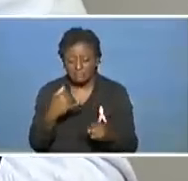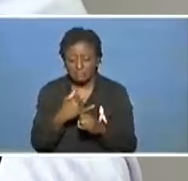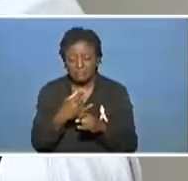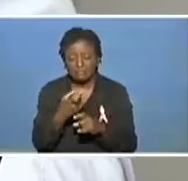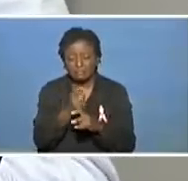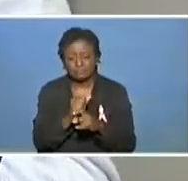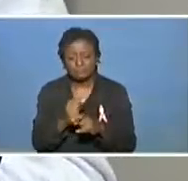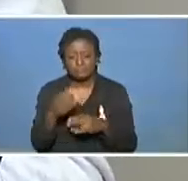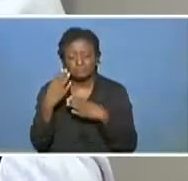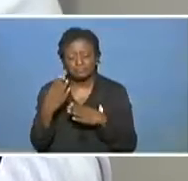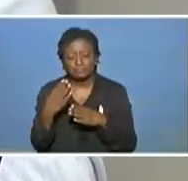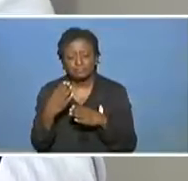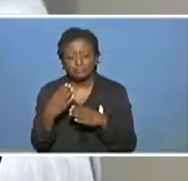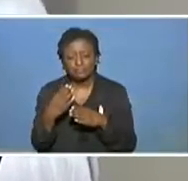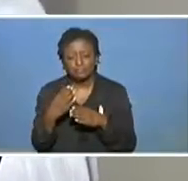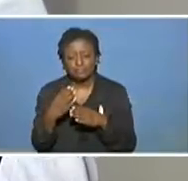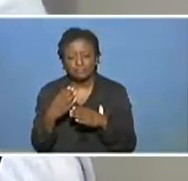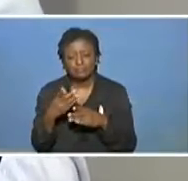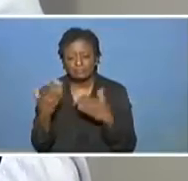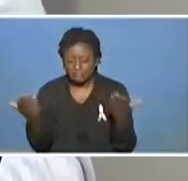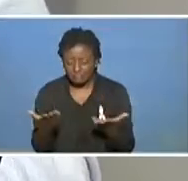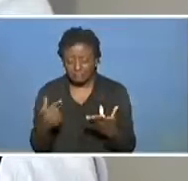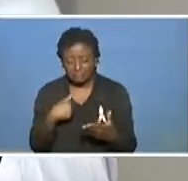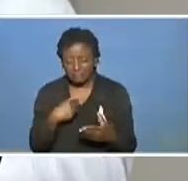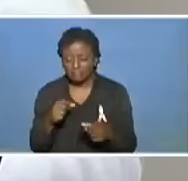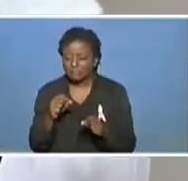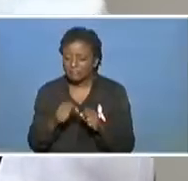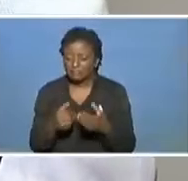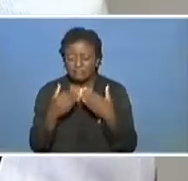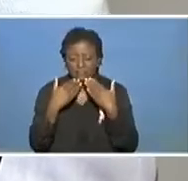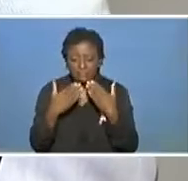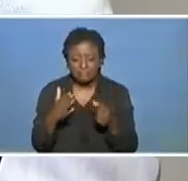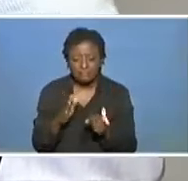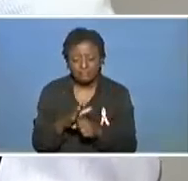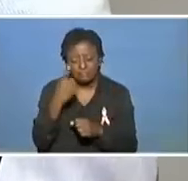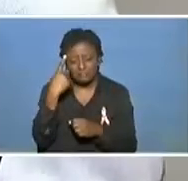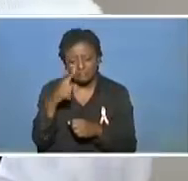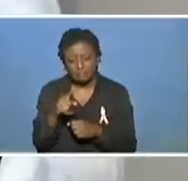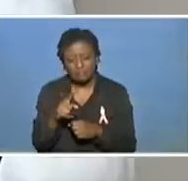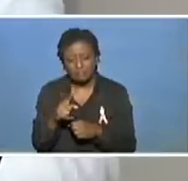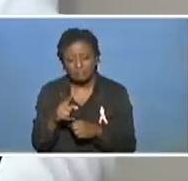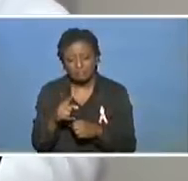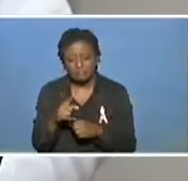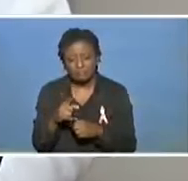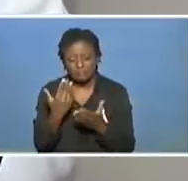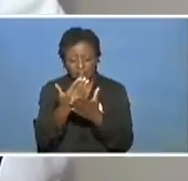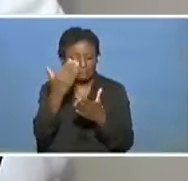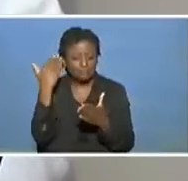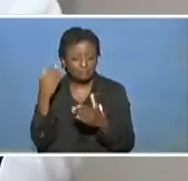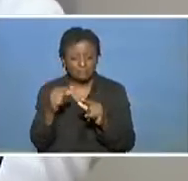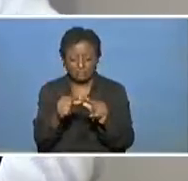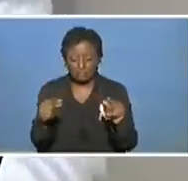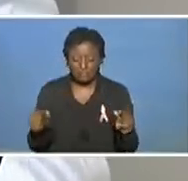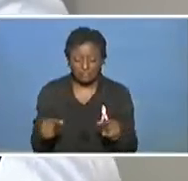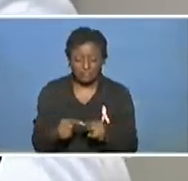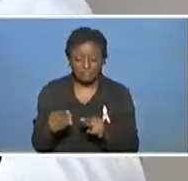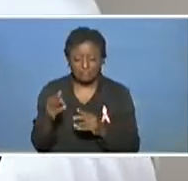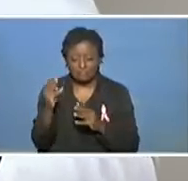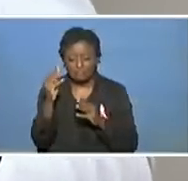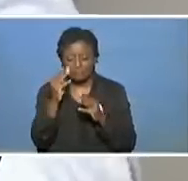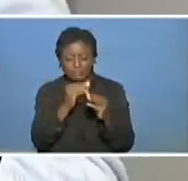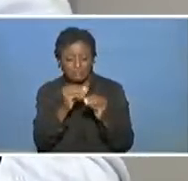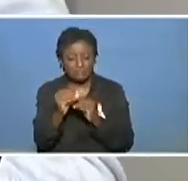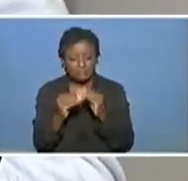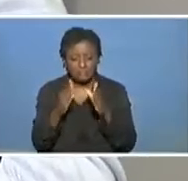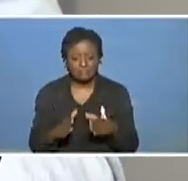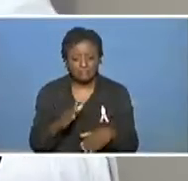good. So, but here, I am so grateful for the former general manager, Kelsey Johnson. I